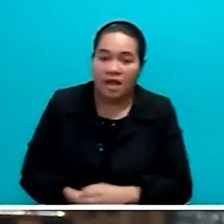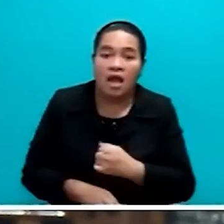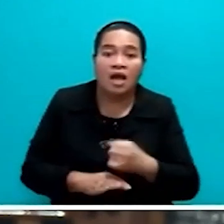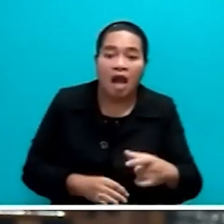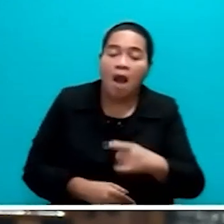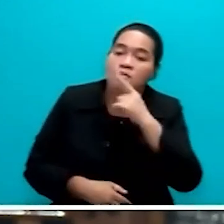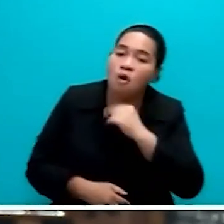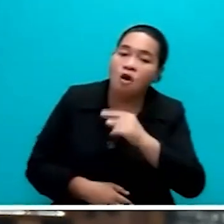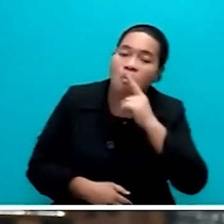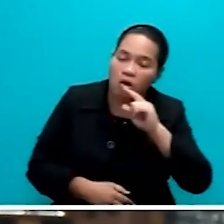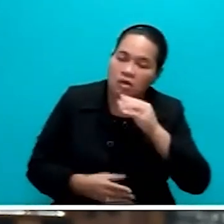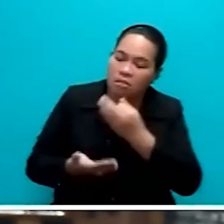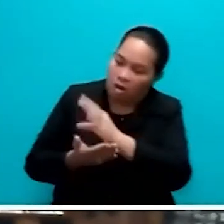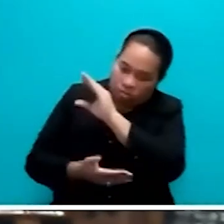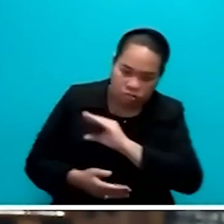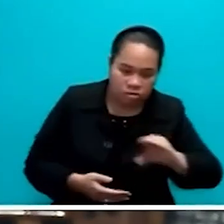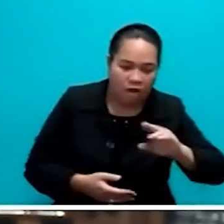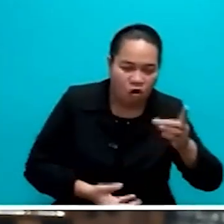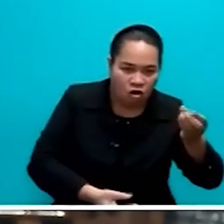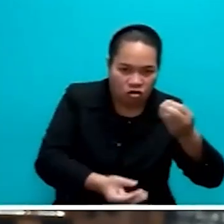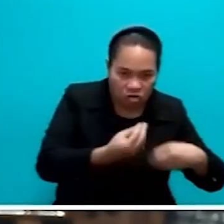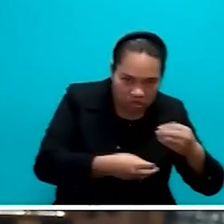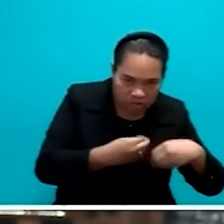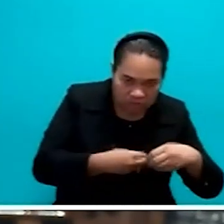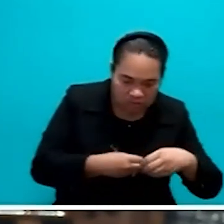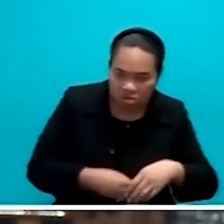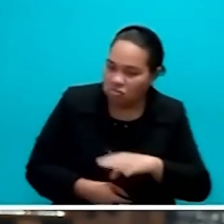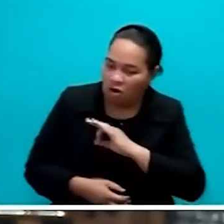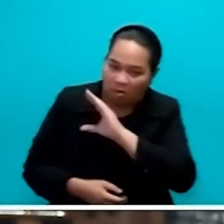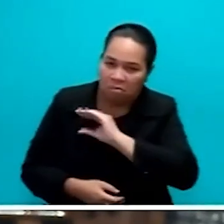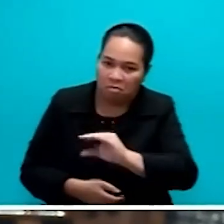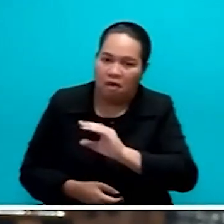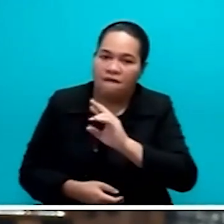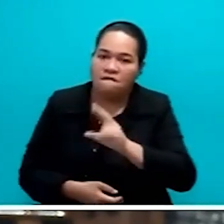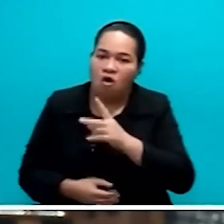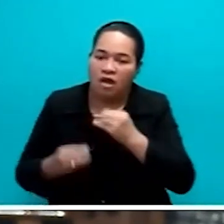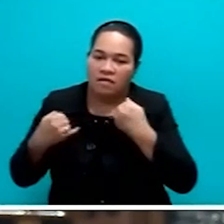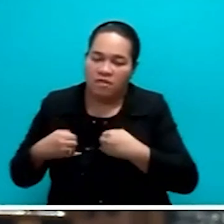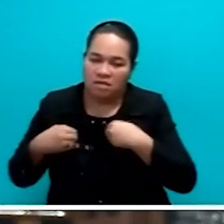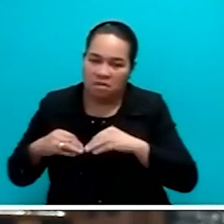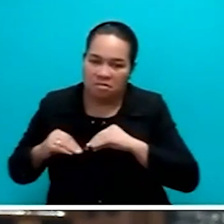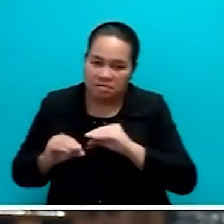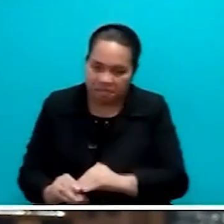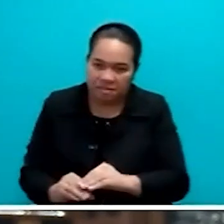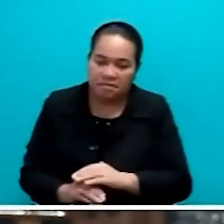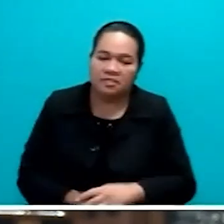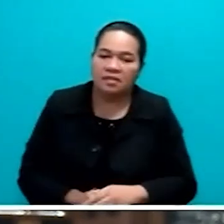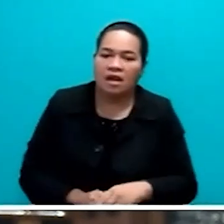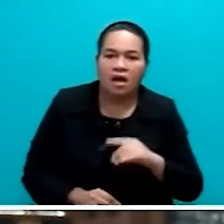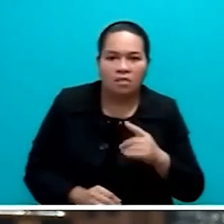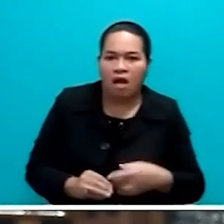to consumption rather than investment. While we have inherited high national debt and limited fiscal